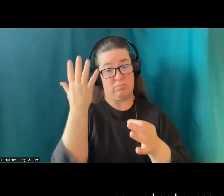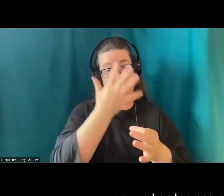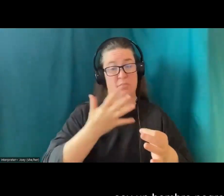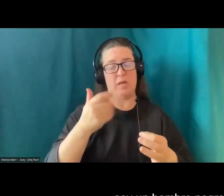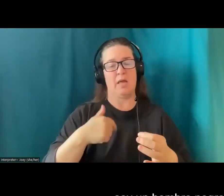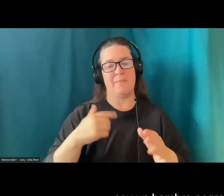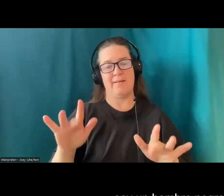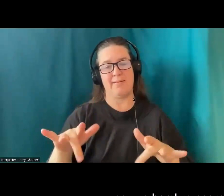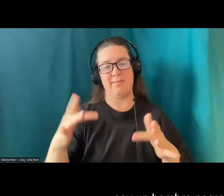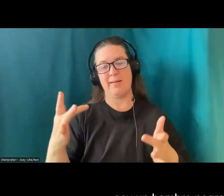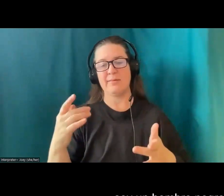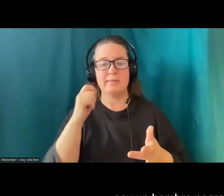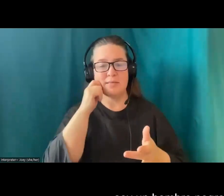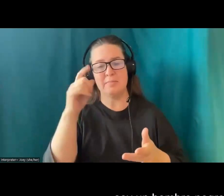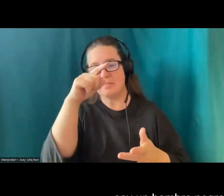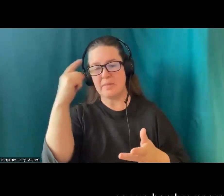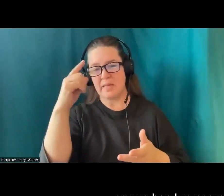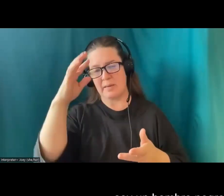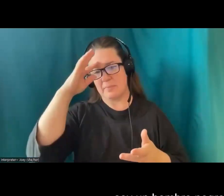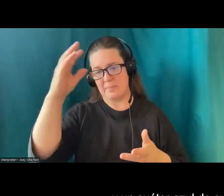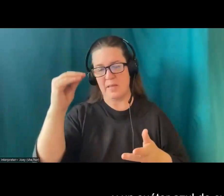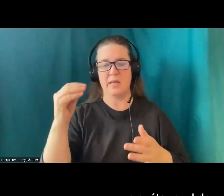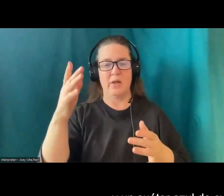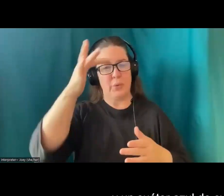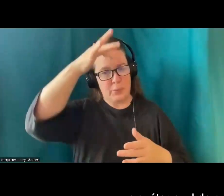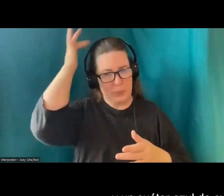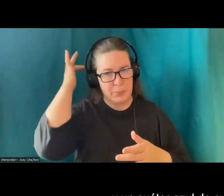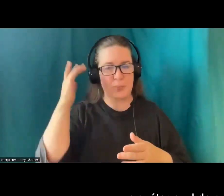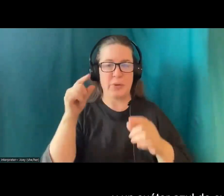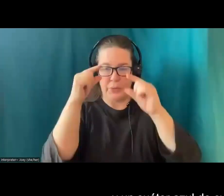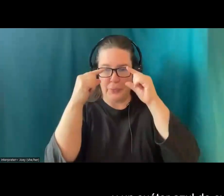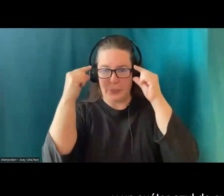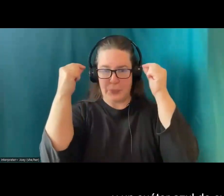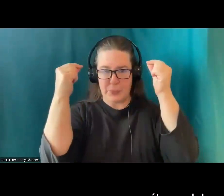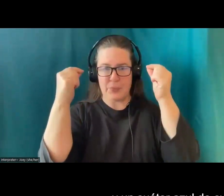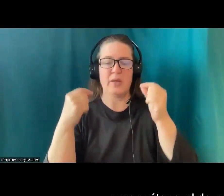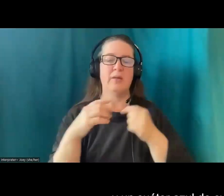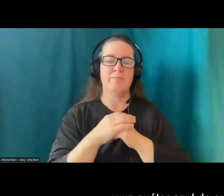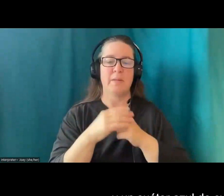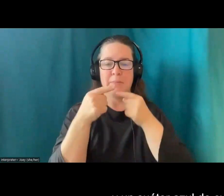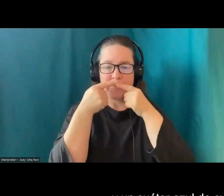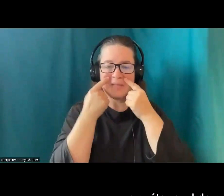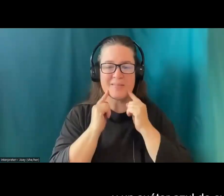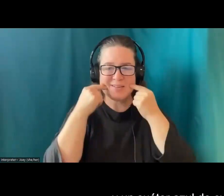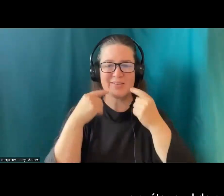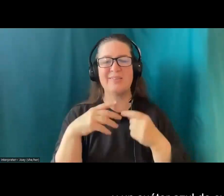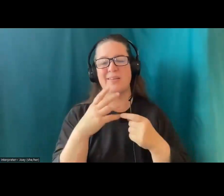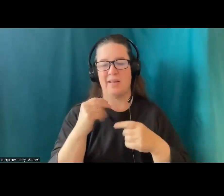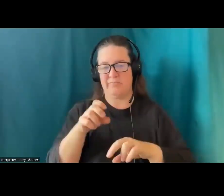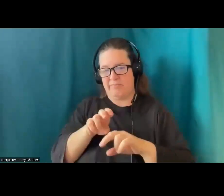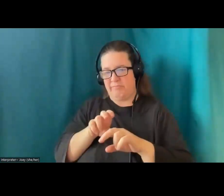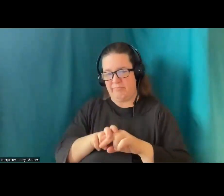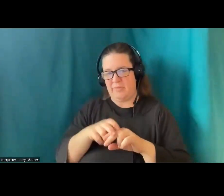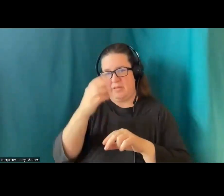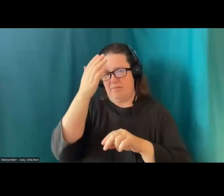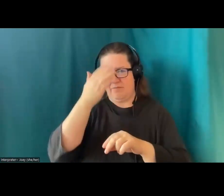hair, wire-rimmed glasses, a mustache, and wearing a blue turtleneck and sitting in front of a window to my garden. Arts